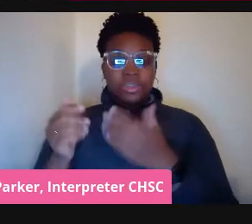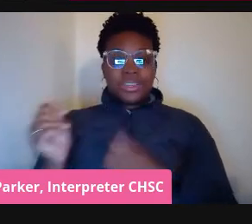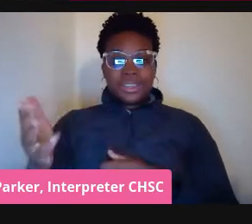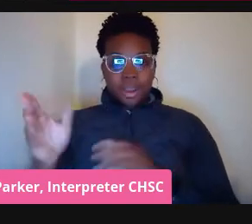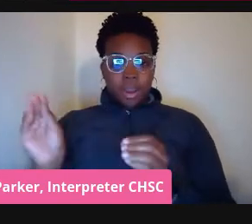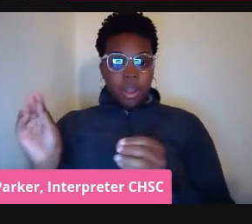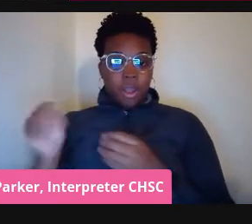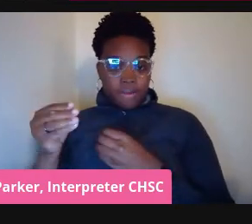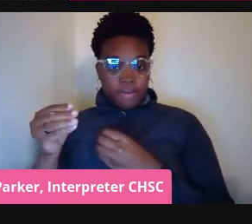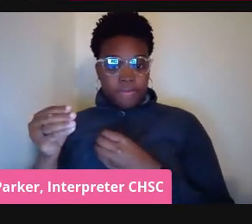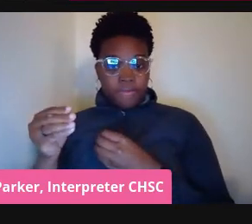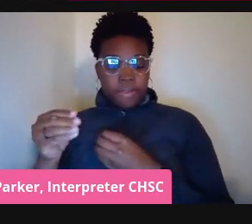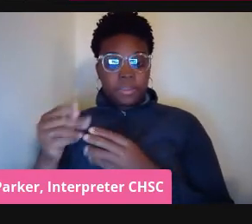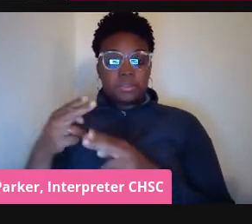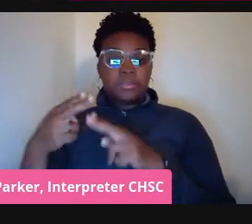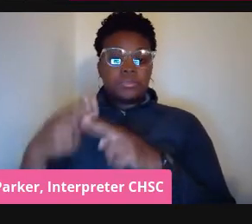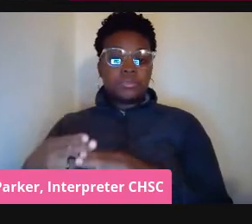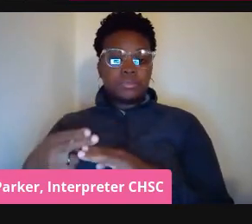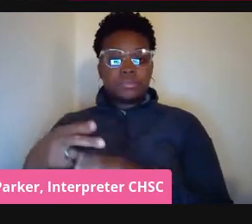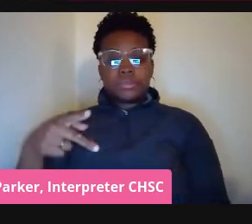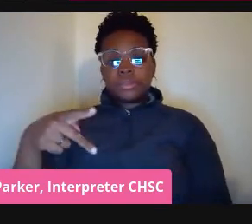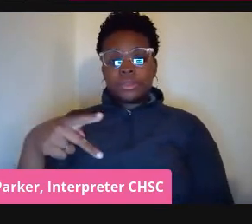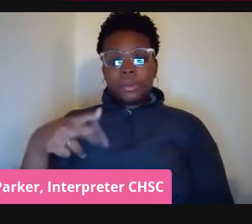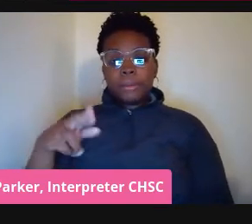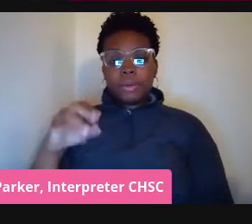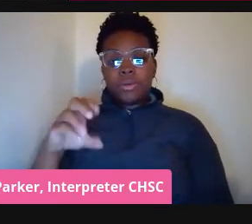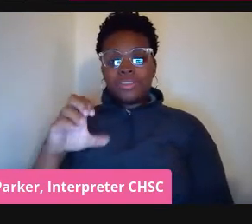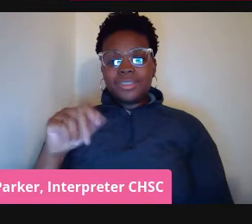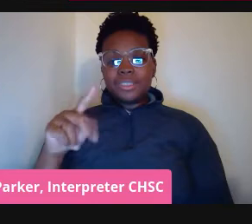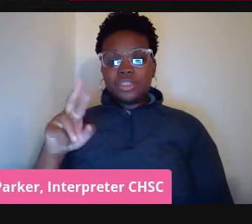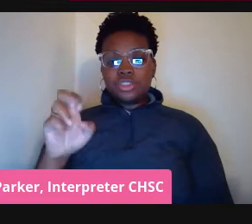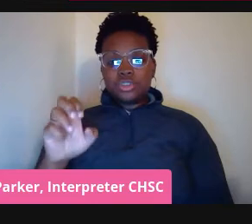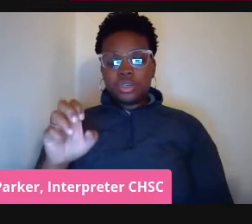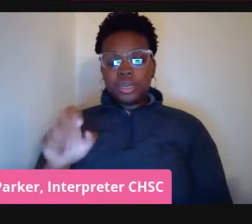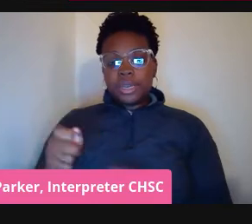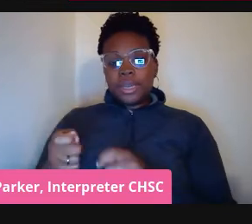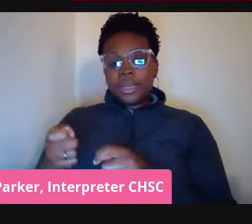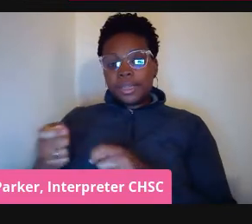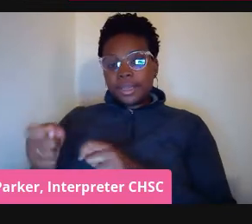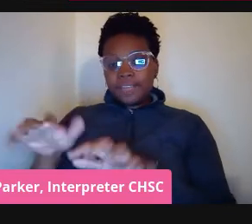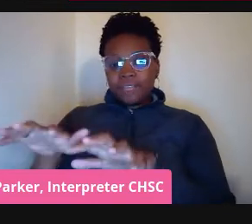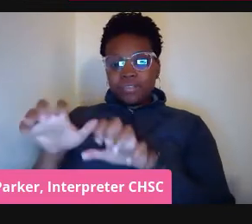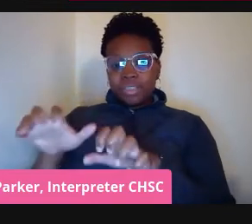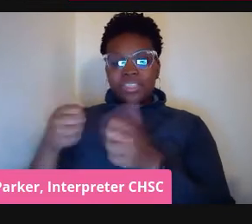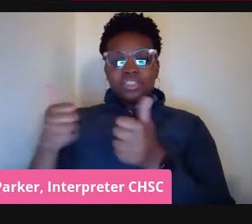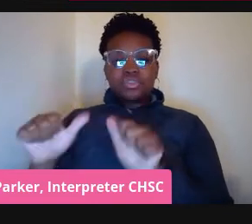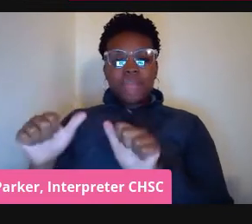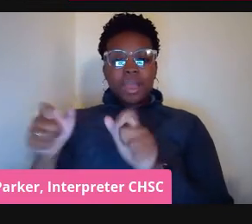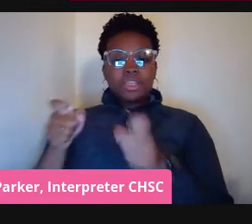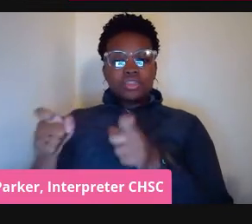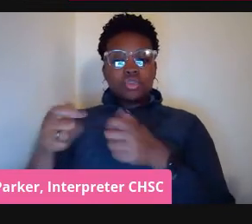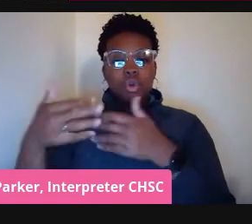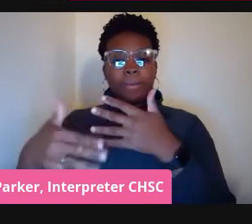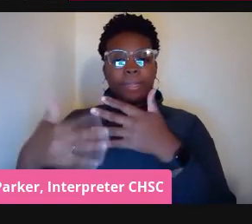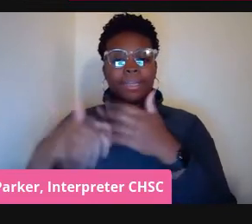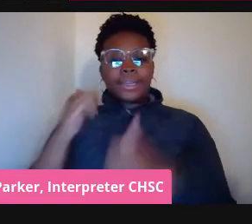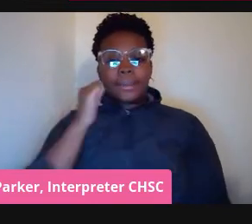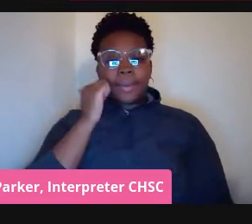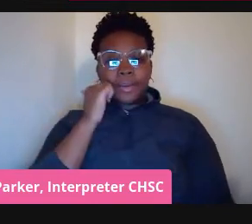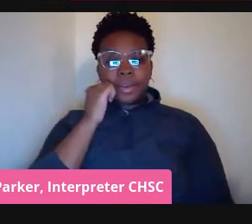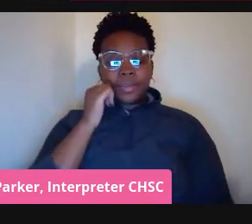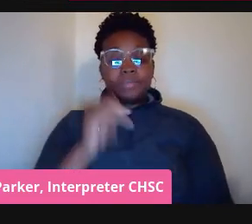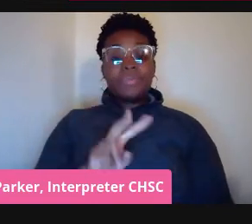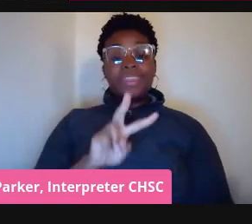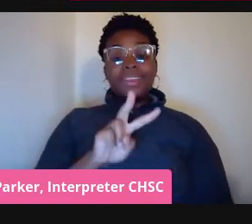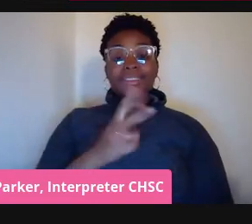was, considered something, a procedure where they freeze your cervix and try to control the bleeding of your period. The second surgery I had was